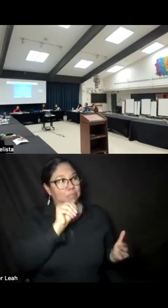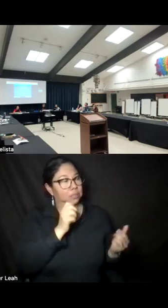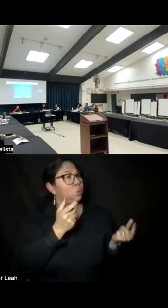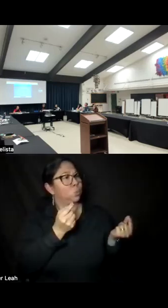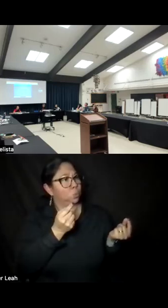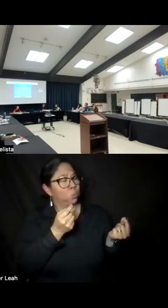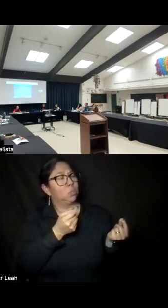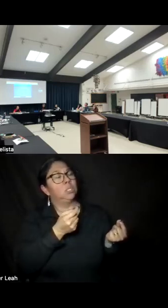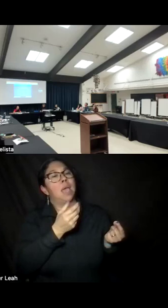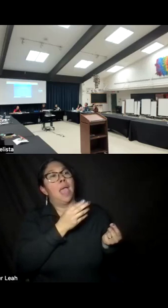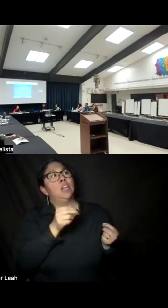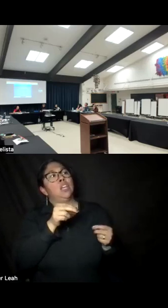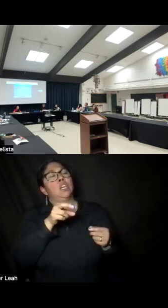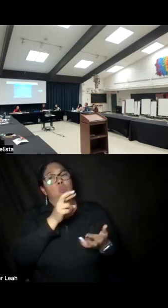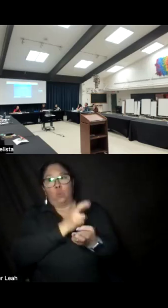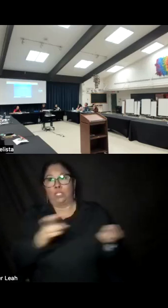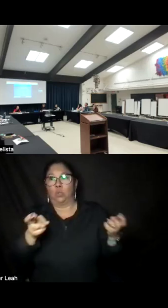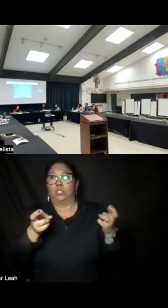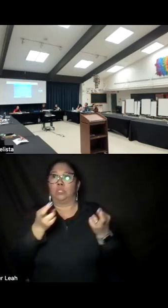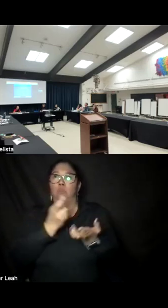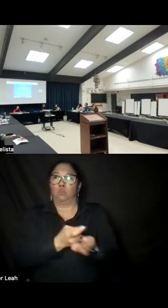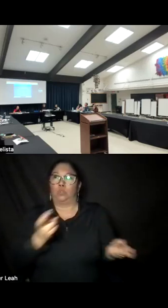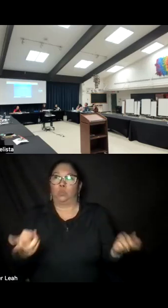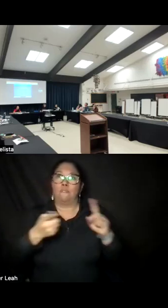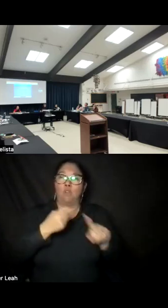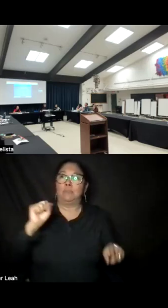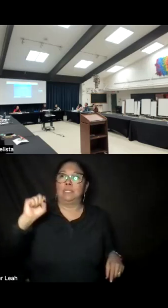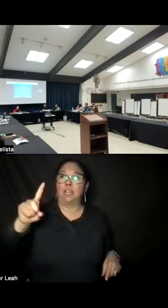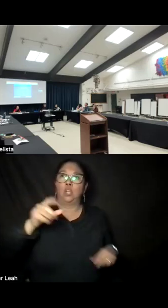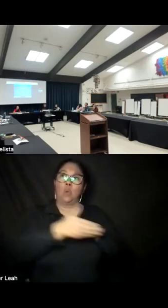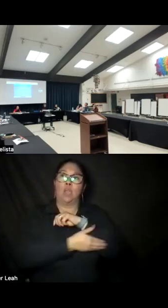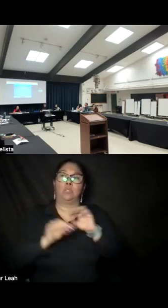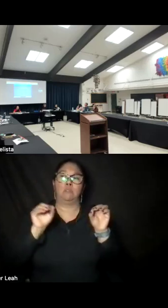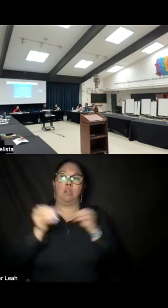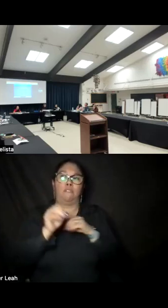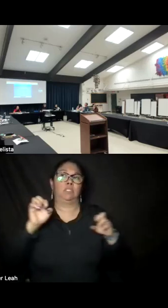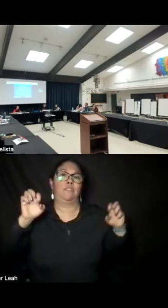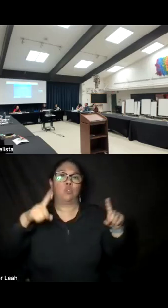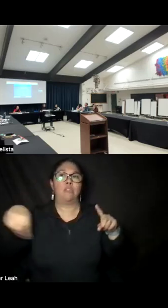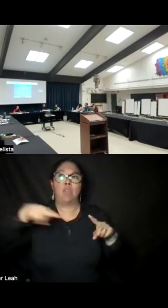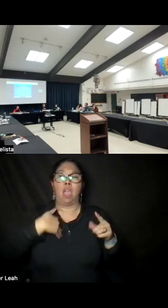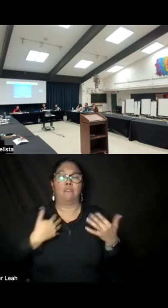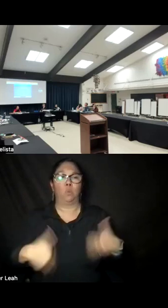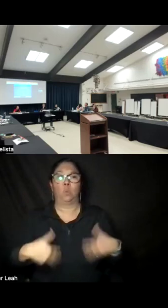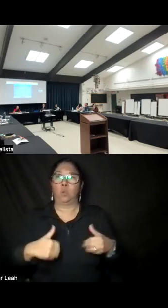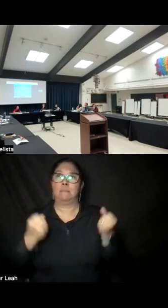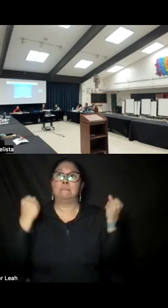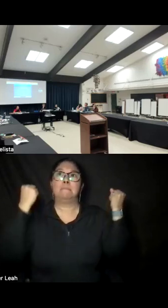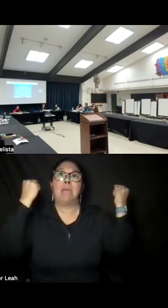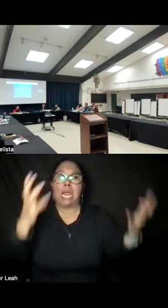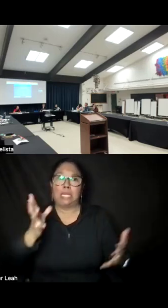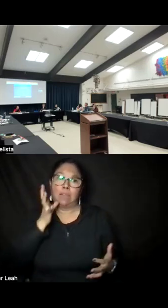to looking at resources from the San Diego County Office of Education. They have a robust set of parent and